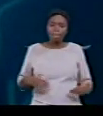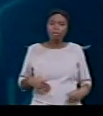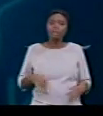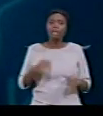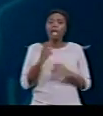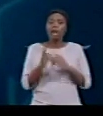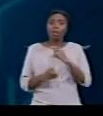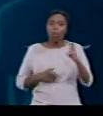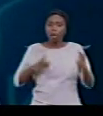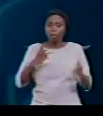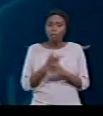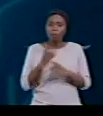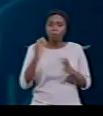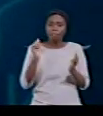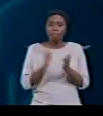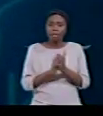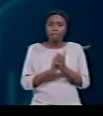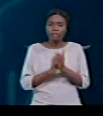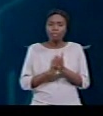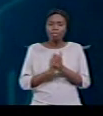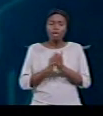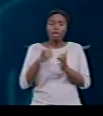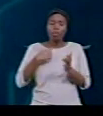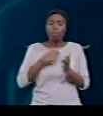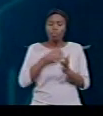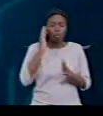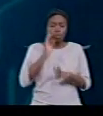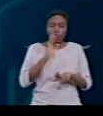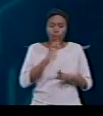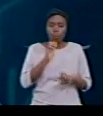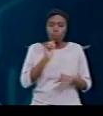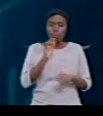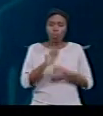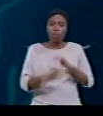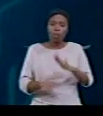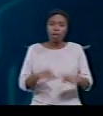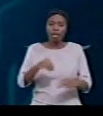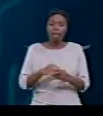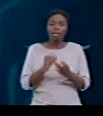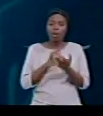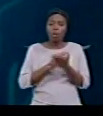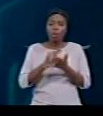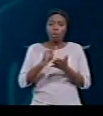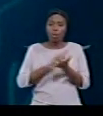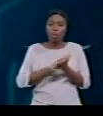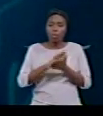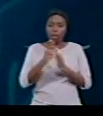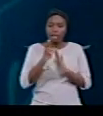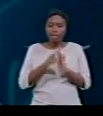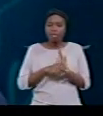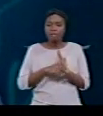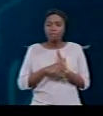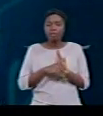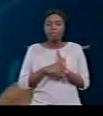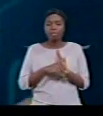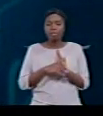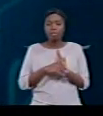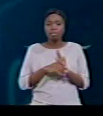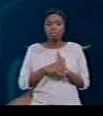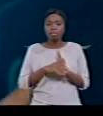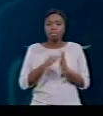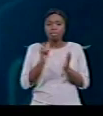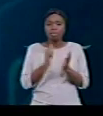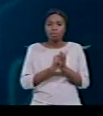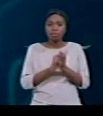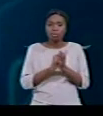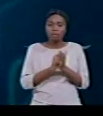that they will walk in holiness. They will stand in holiness. They will do the will of